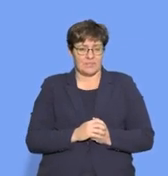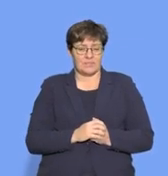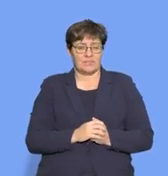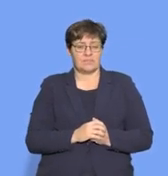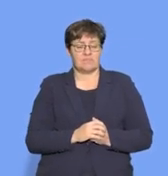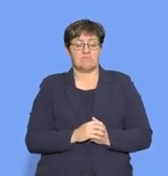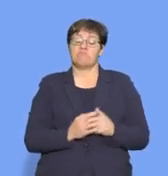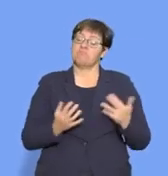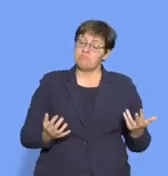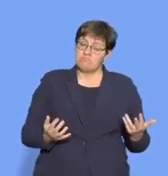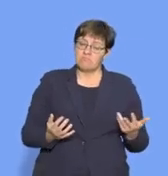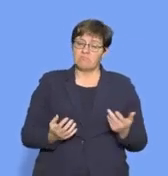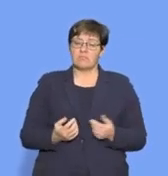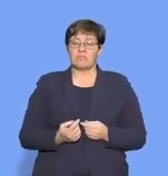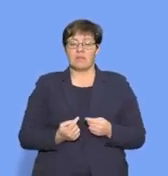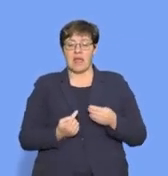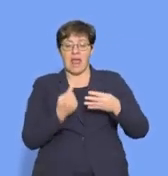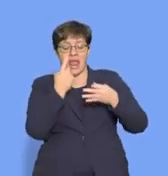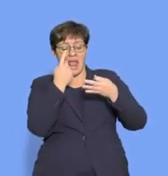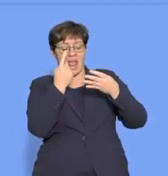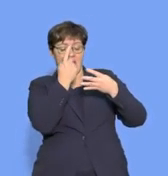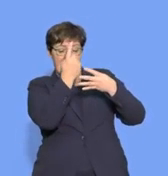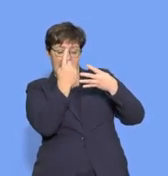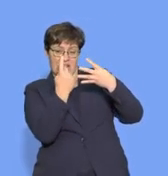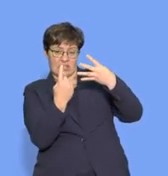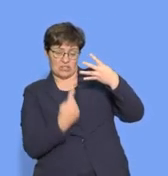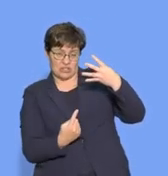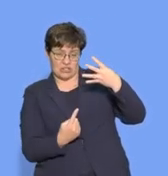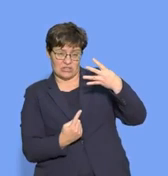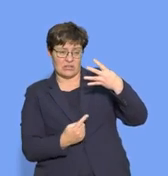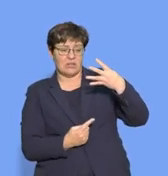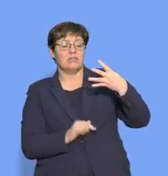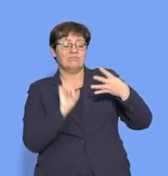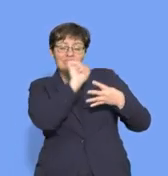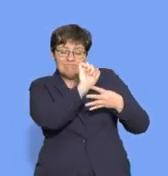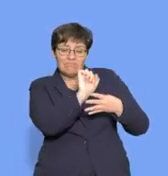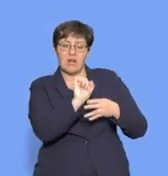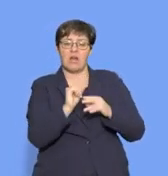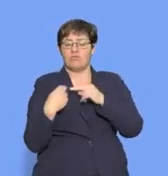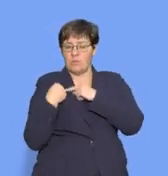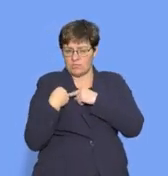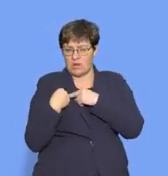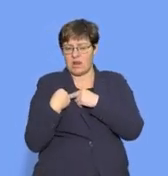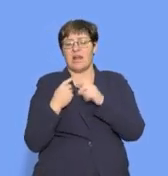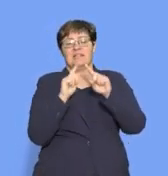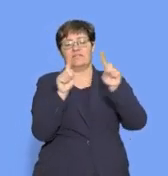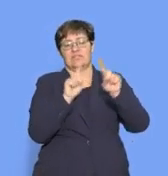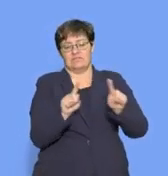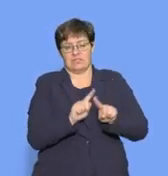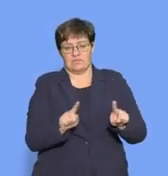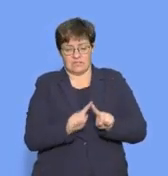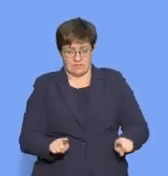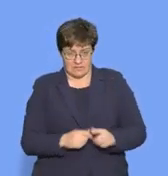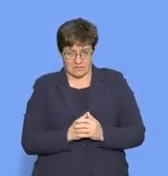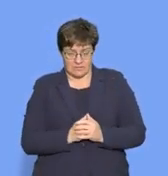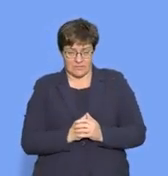flowers. Now, every single one of these has got a specific function to carry